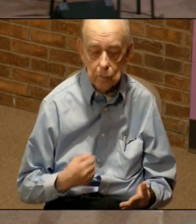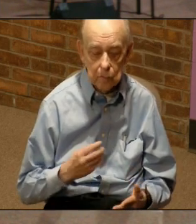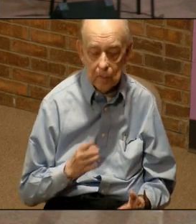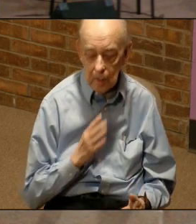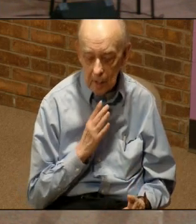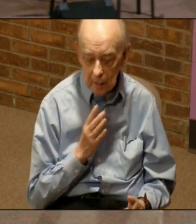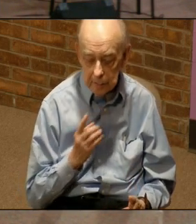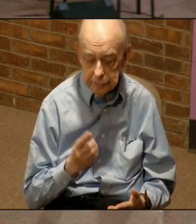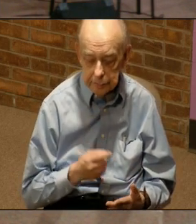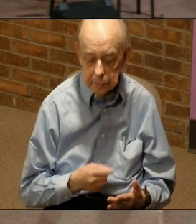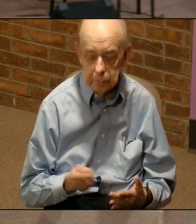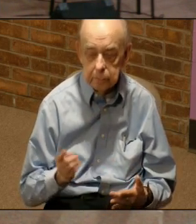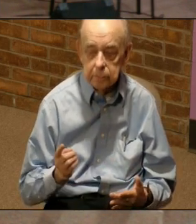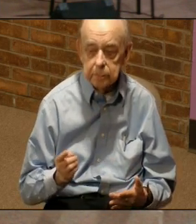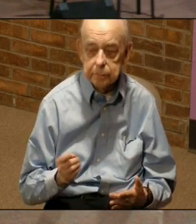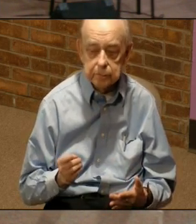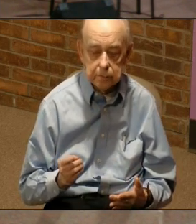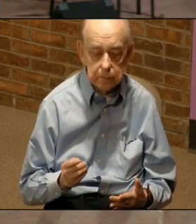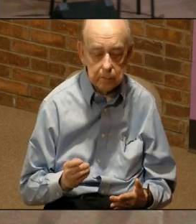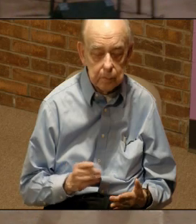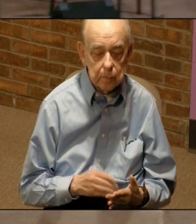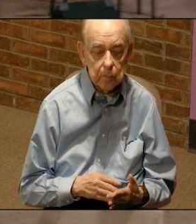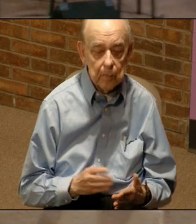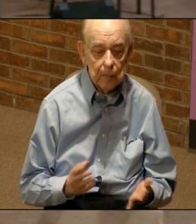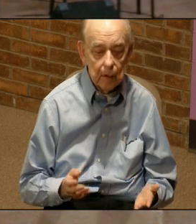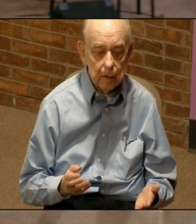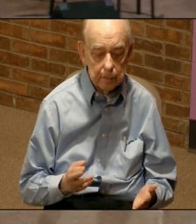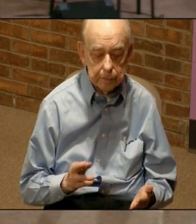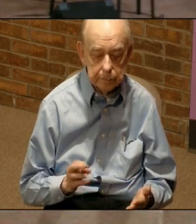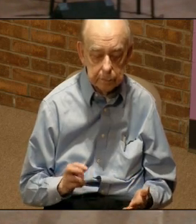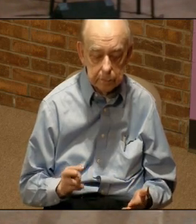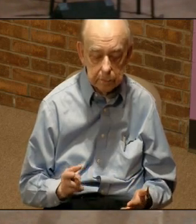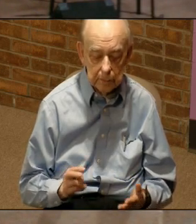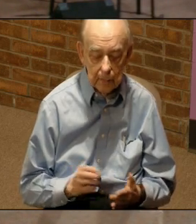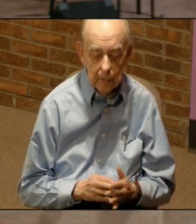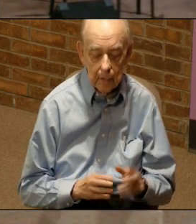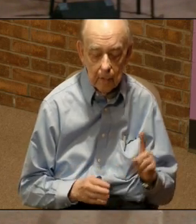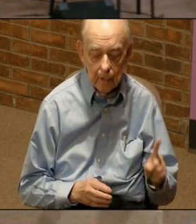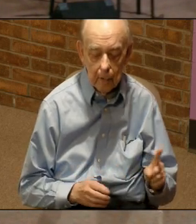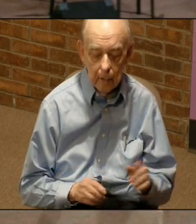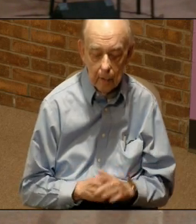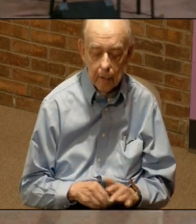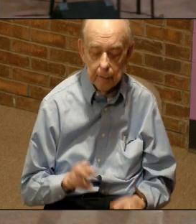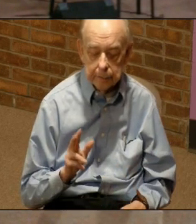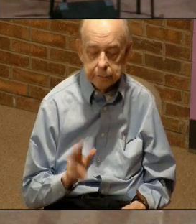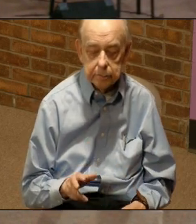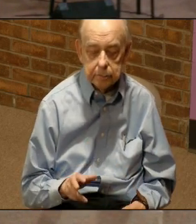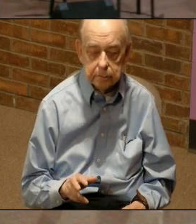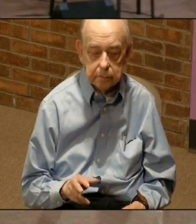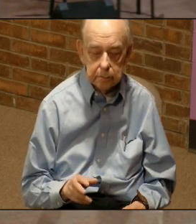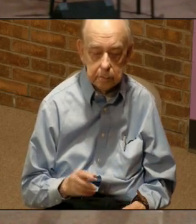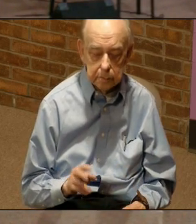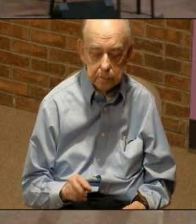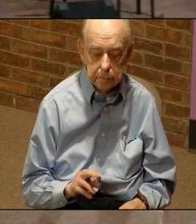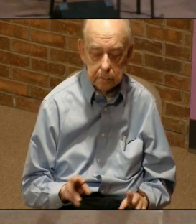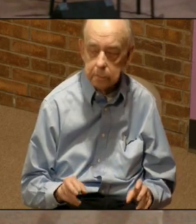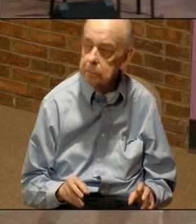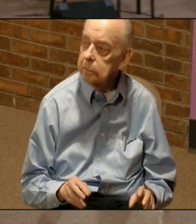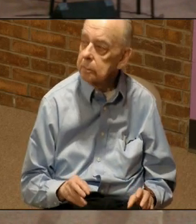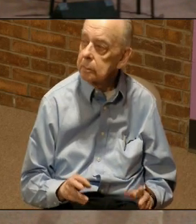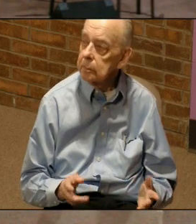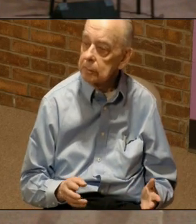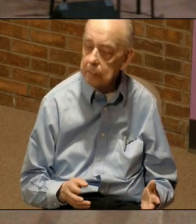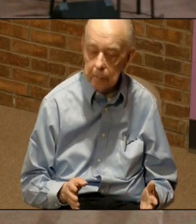talked about last week, again, we talked about Revelation chapter 1 and verse number 3, where